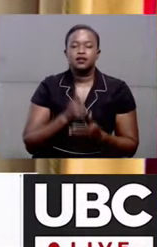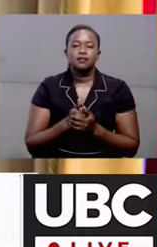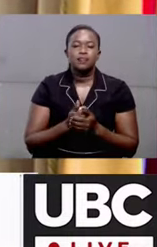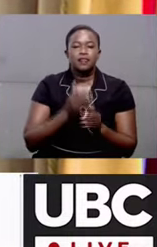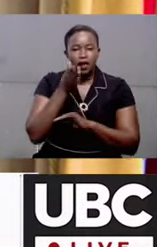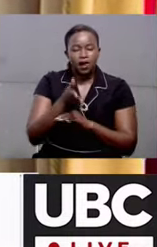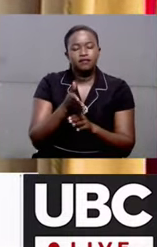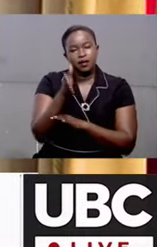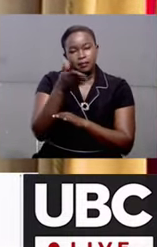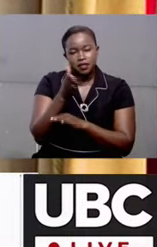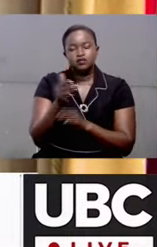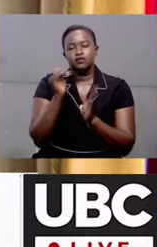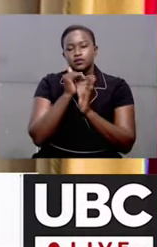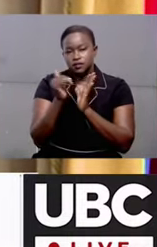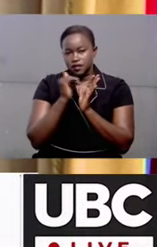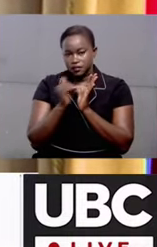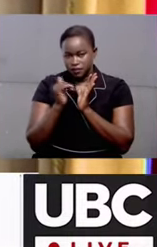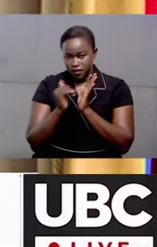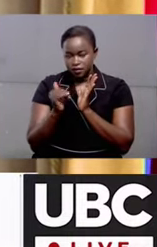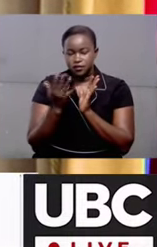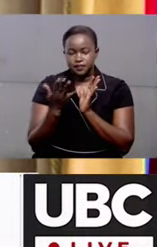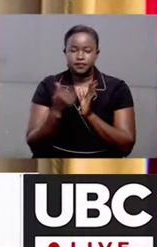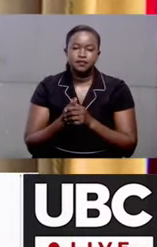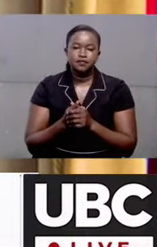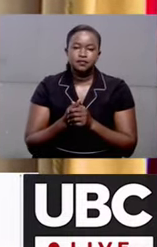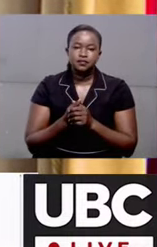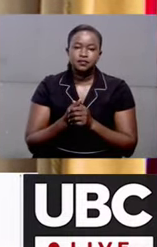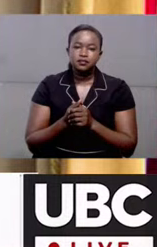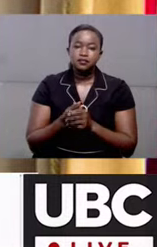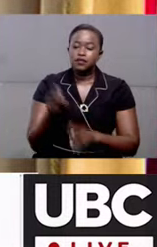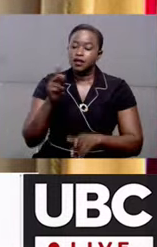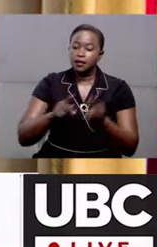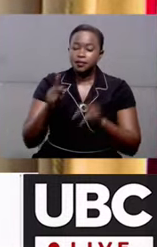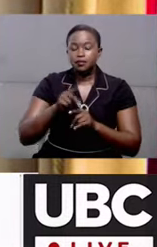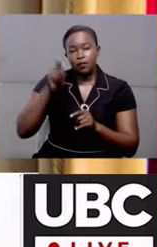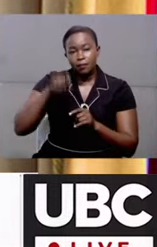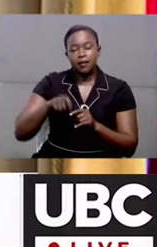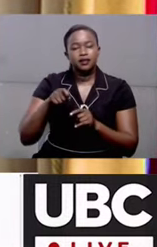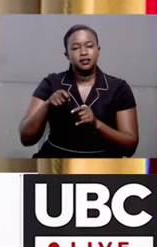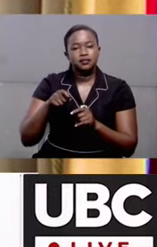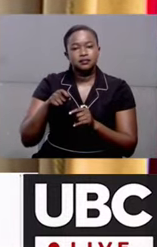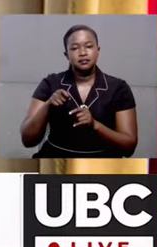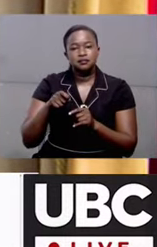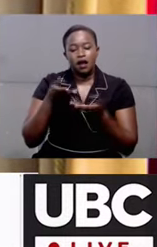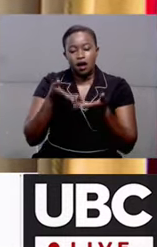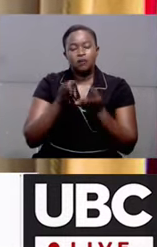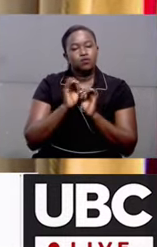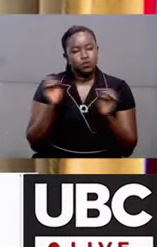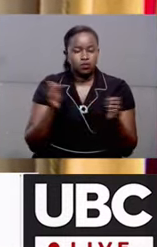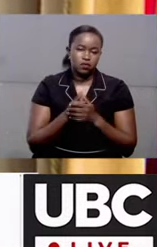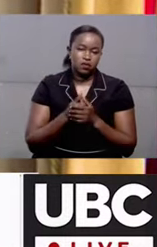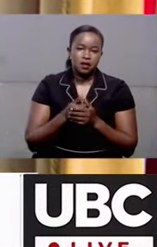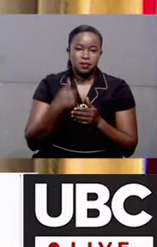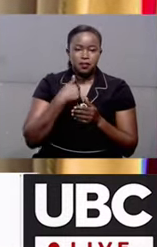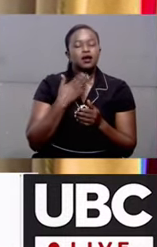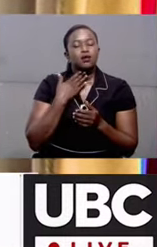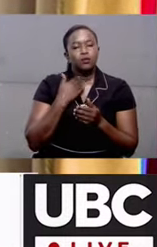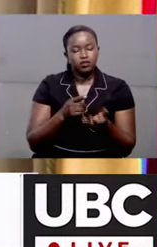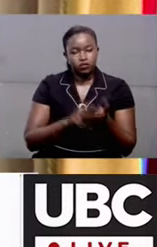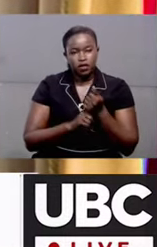the ministerial statements, these people are supposed to be away. Let me receive the